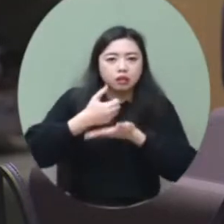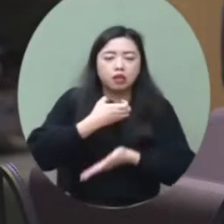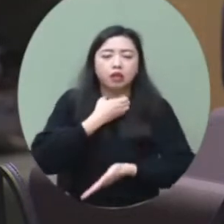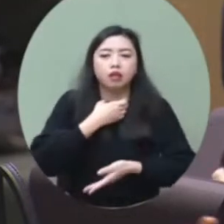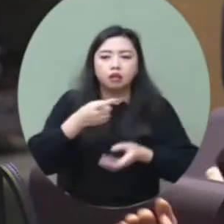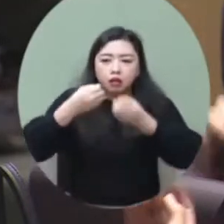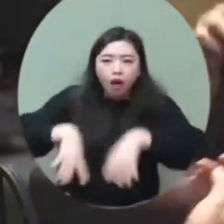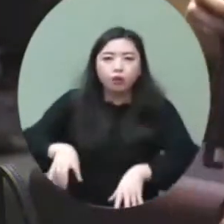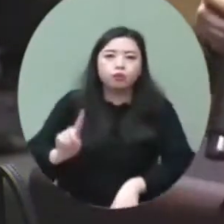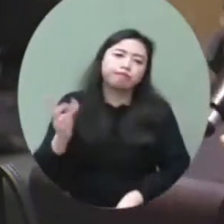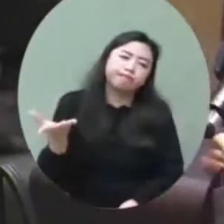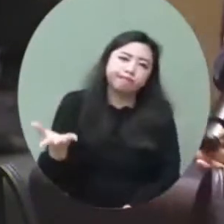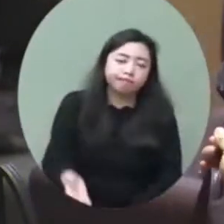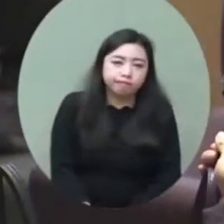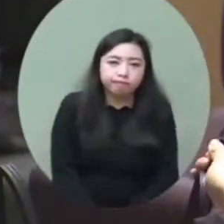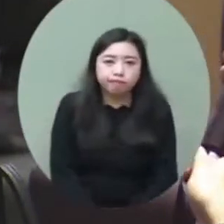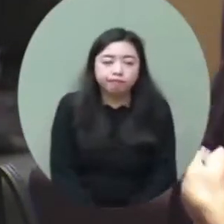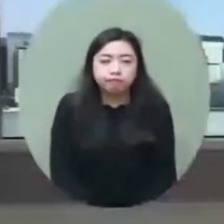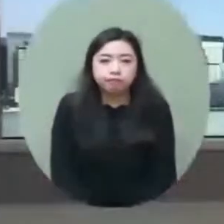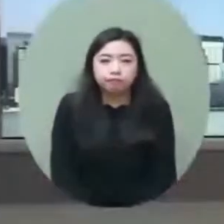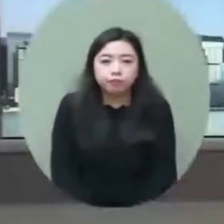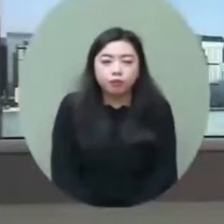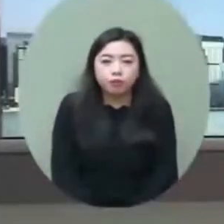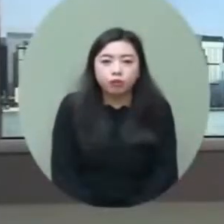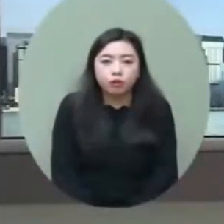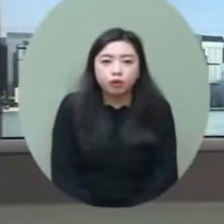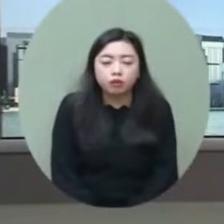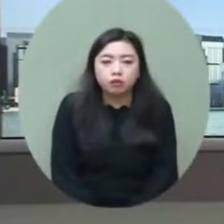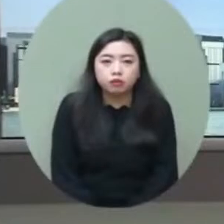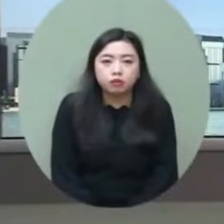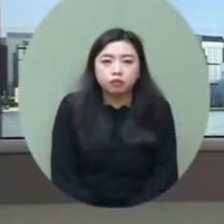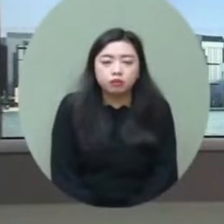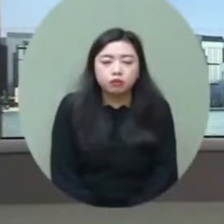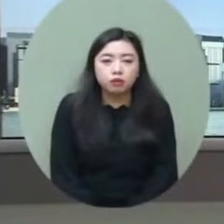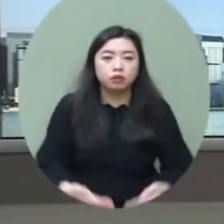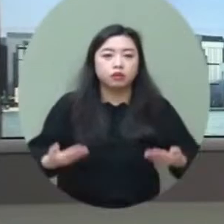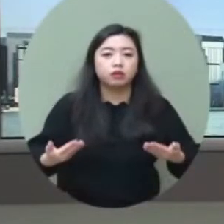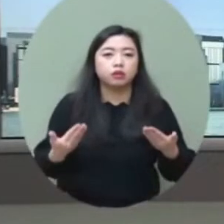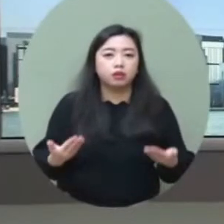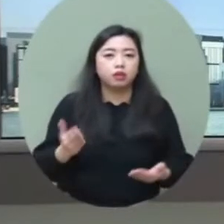and how would you handle the shortage of manpower?